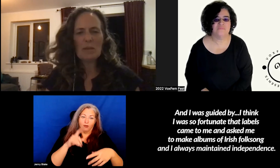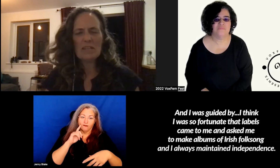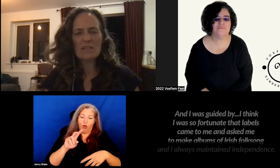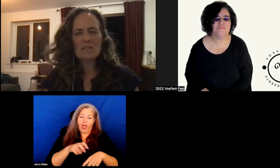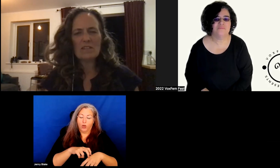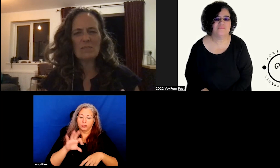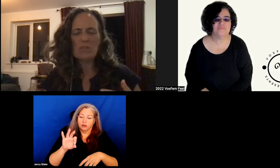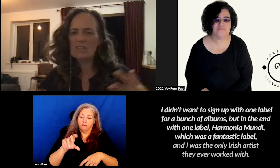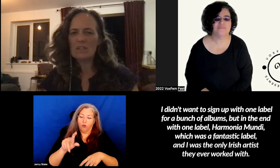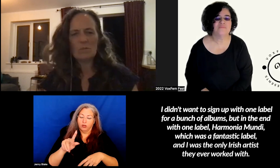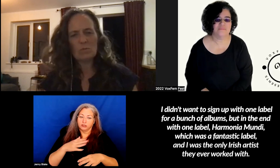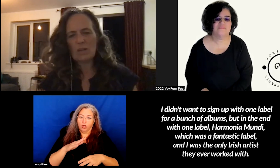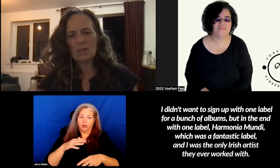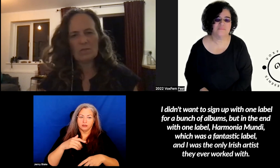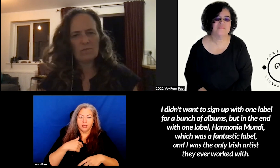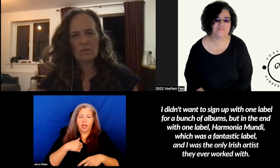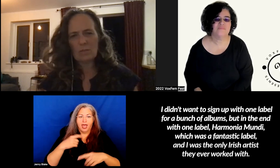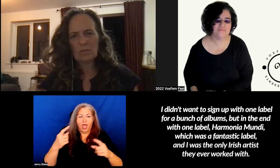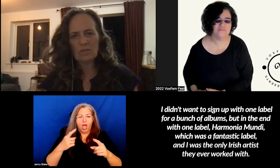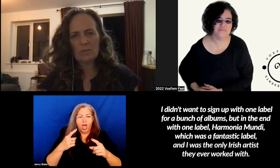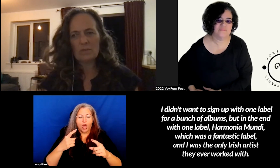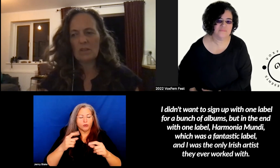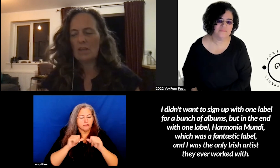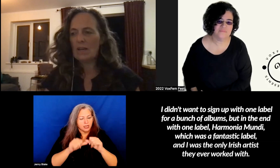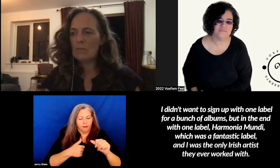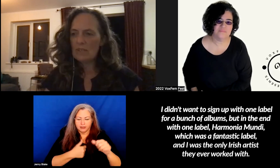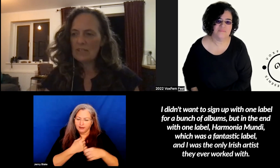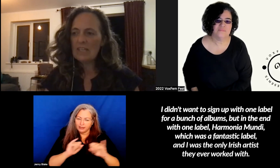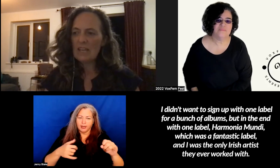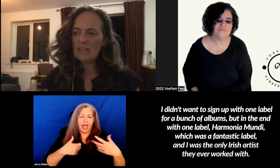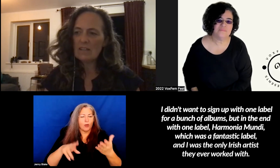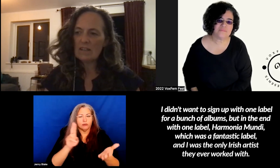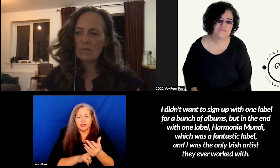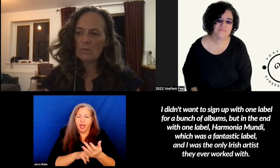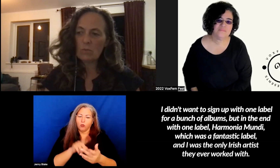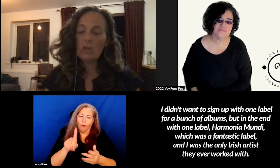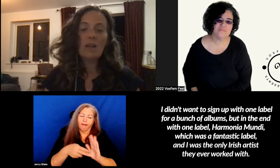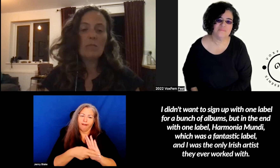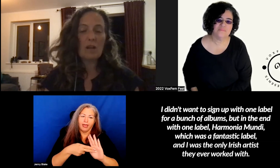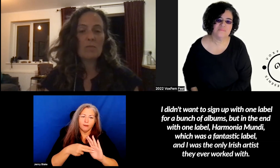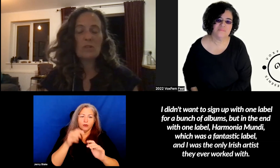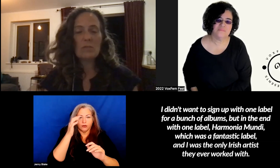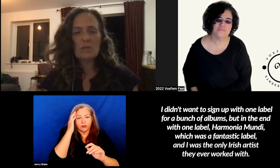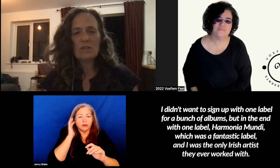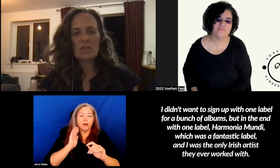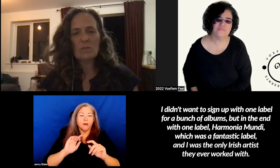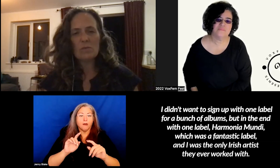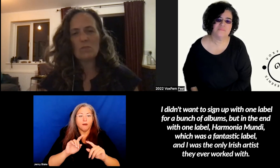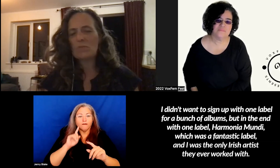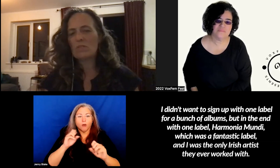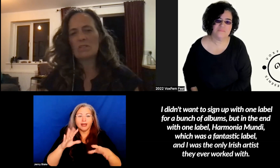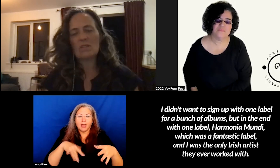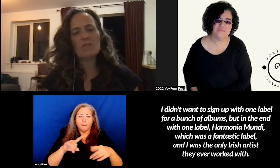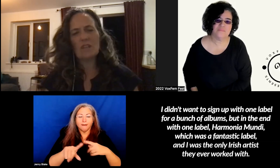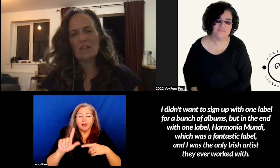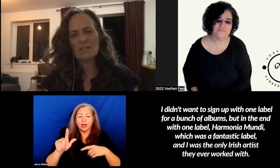maintained independence. I didn't want to sign up with one label for a bunch of albums. But in the end, with one label, Harmonia Mundi, which